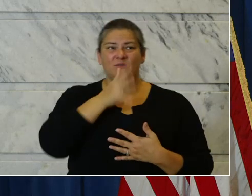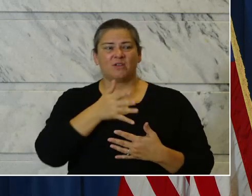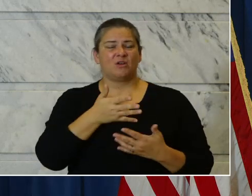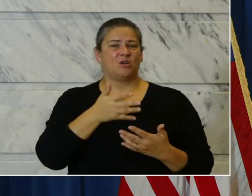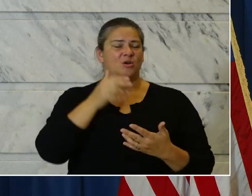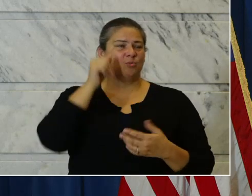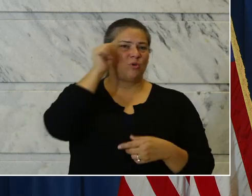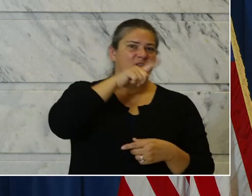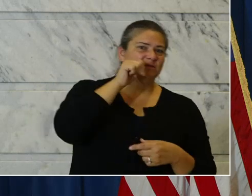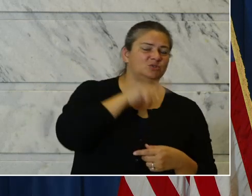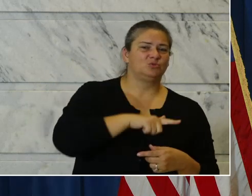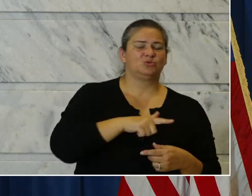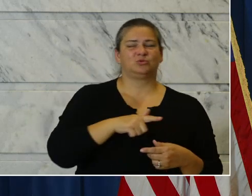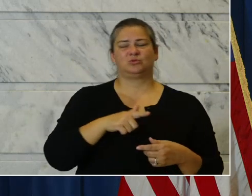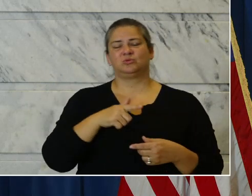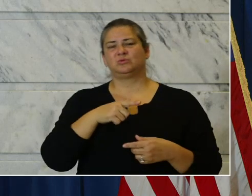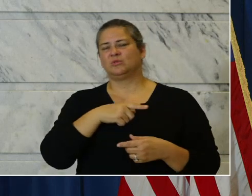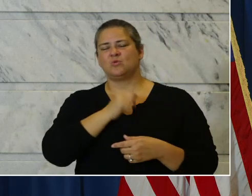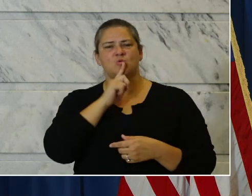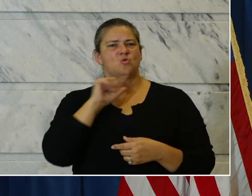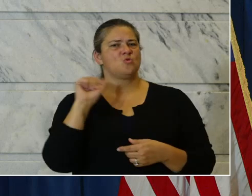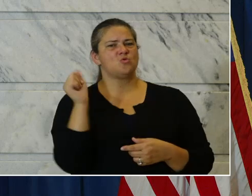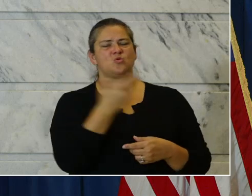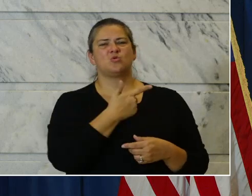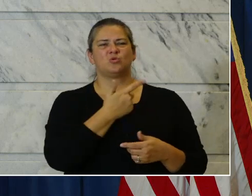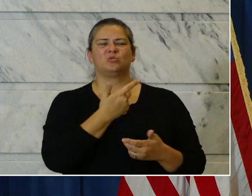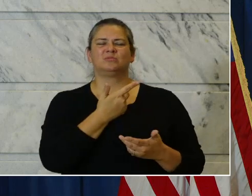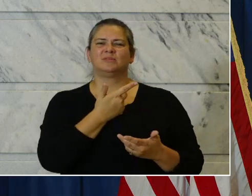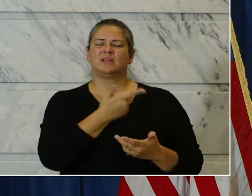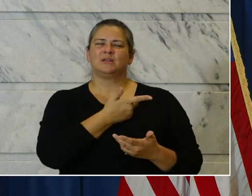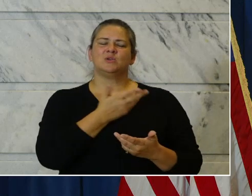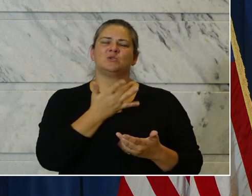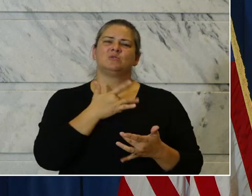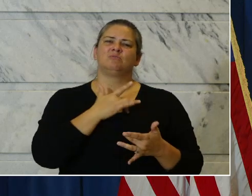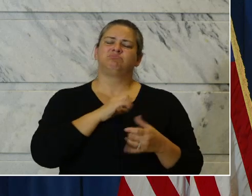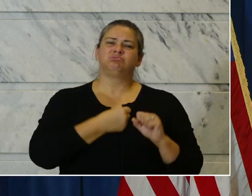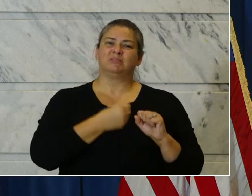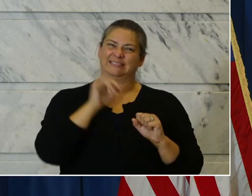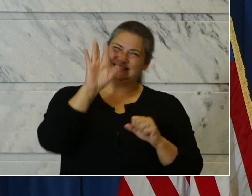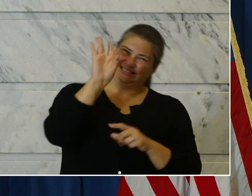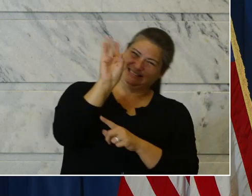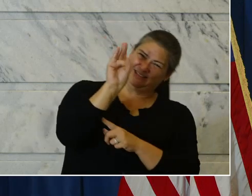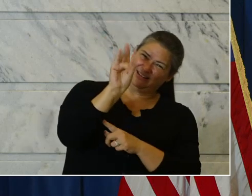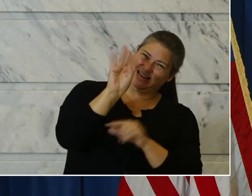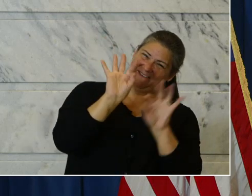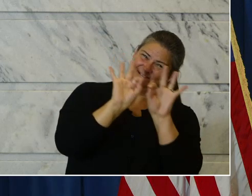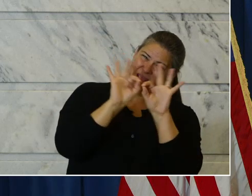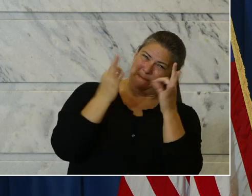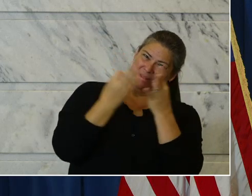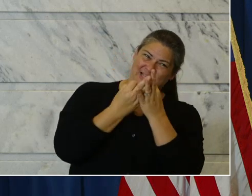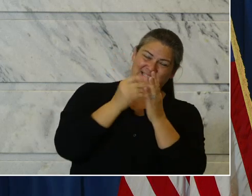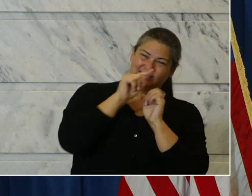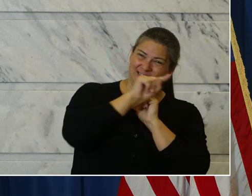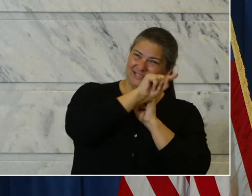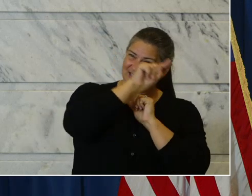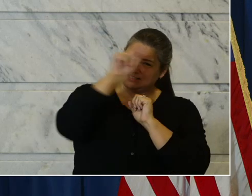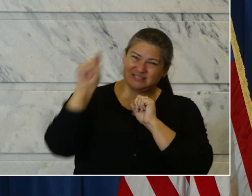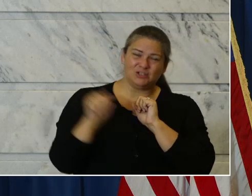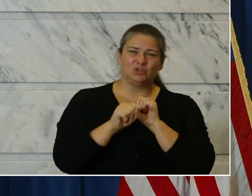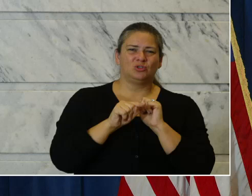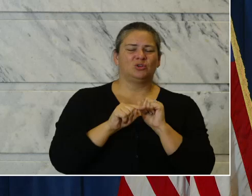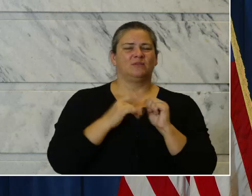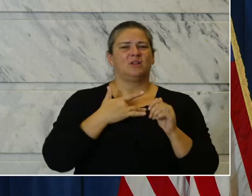and brothers. They're all going to be missed. There are 17 families that are going to be struggling, or have been struggling before today, but